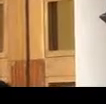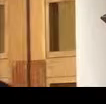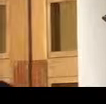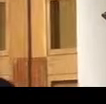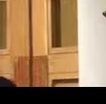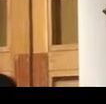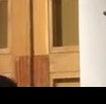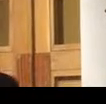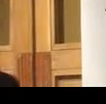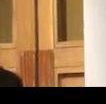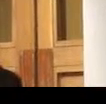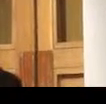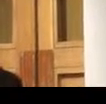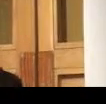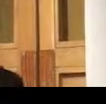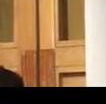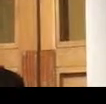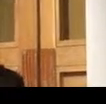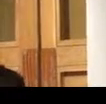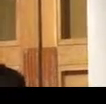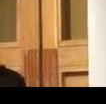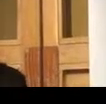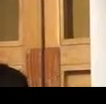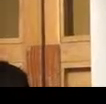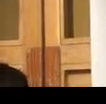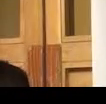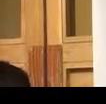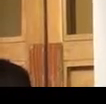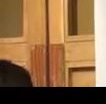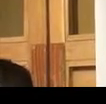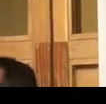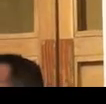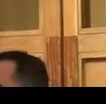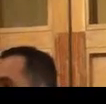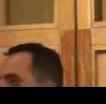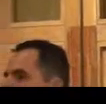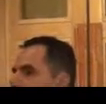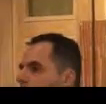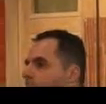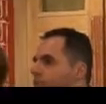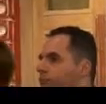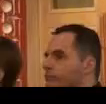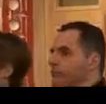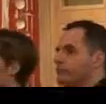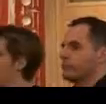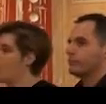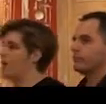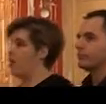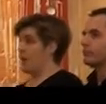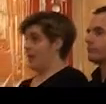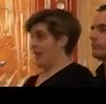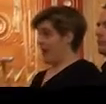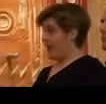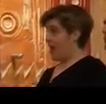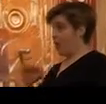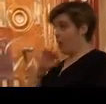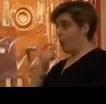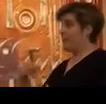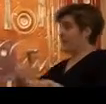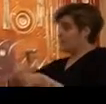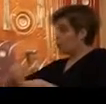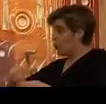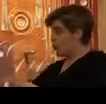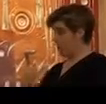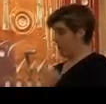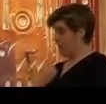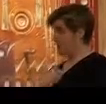I have been working quietly and determinedly, and am now actually, amazingly, going to be included in 3